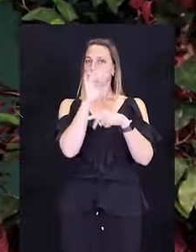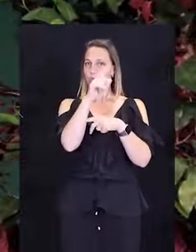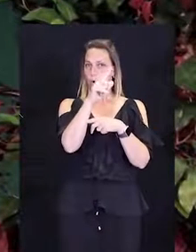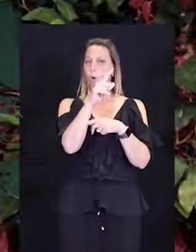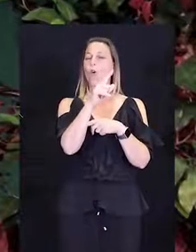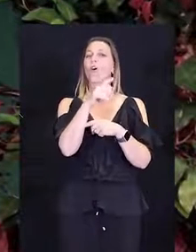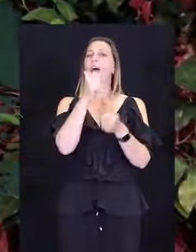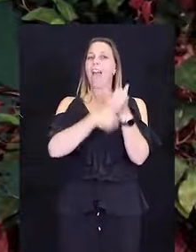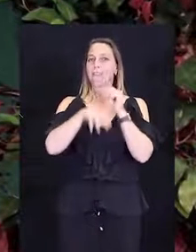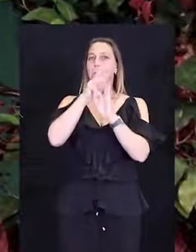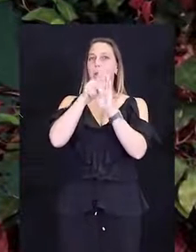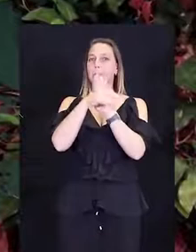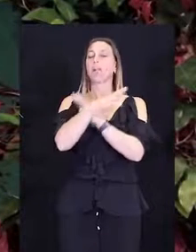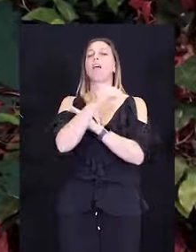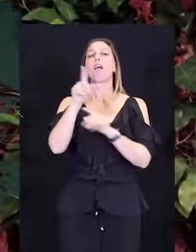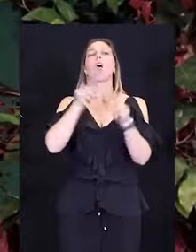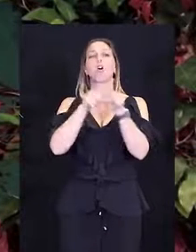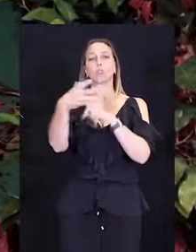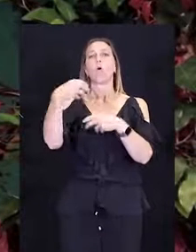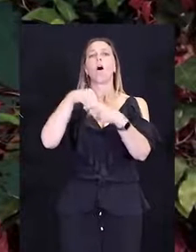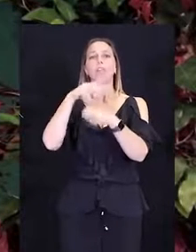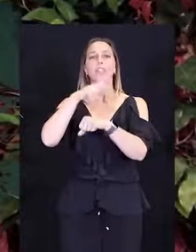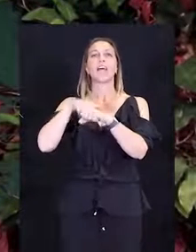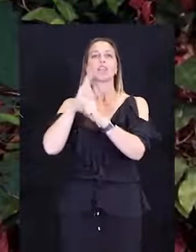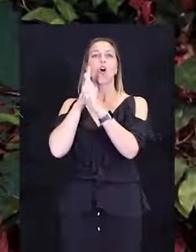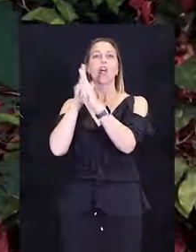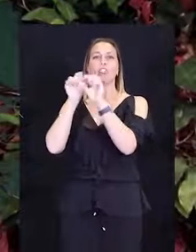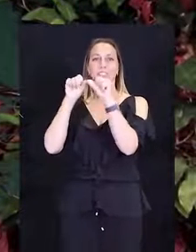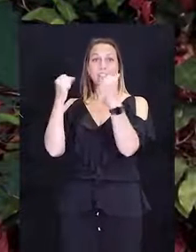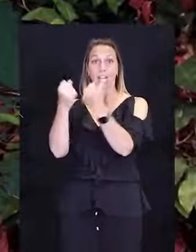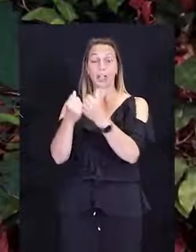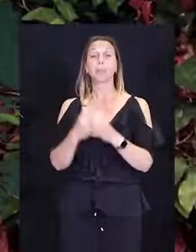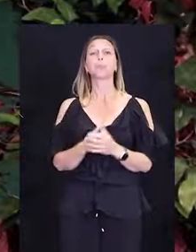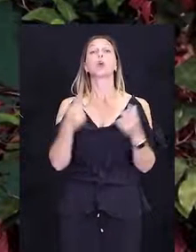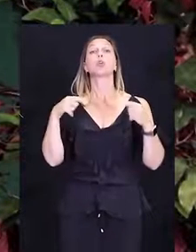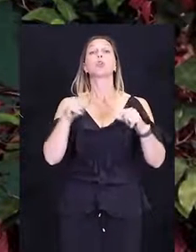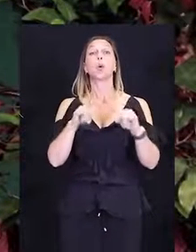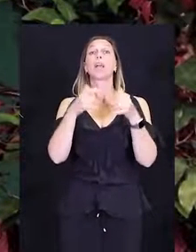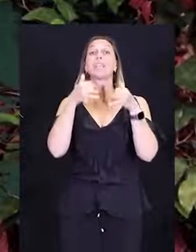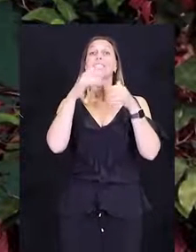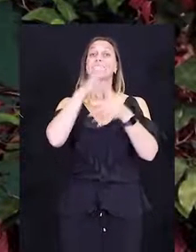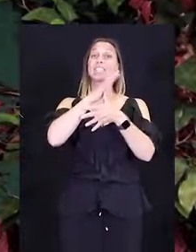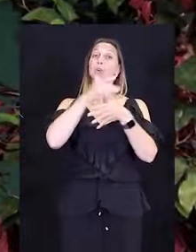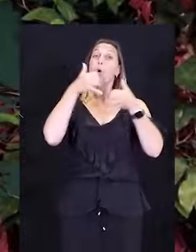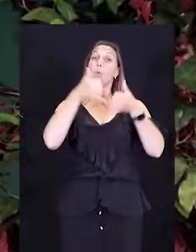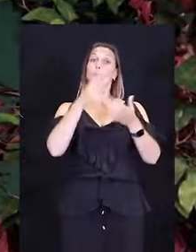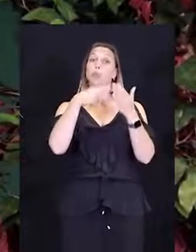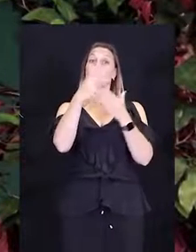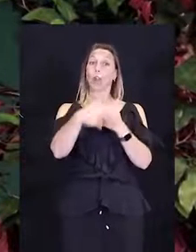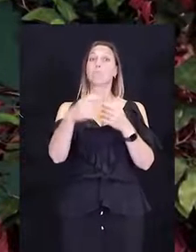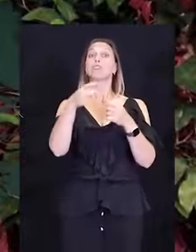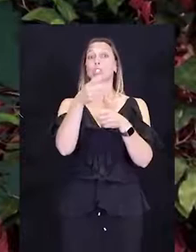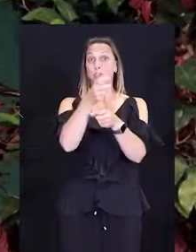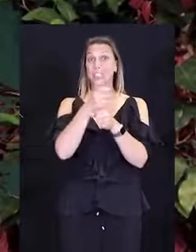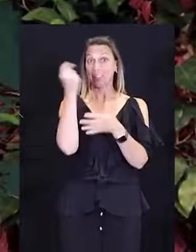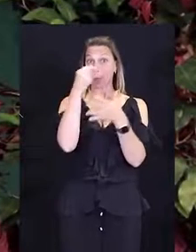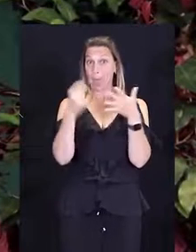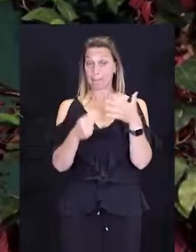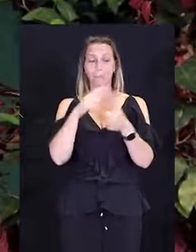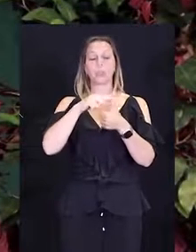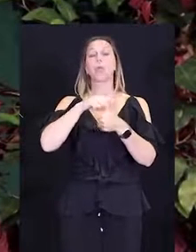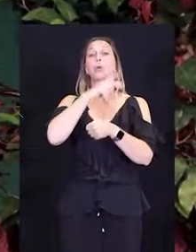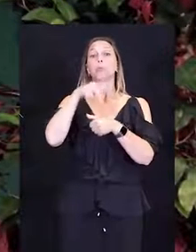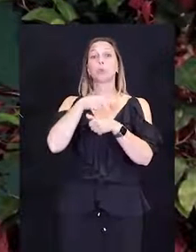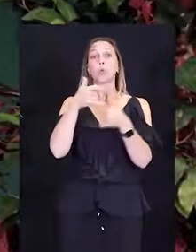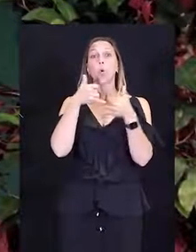period and is a three-year member of the National Honor Society. During our Senior Awards program, Allison was presented with the following awards: